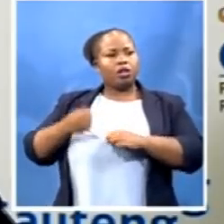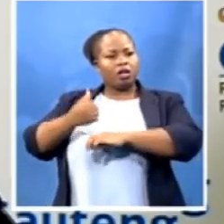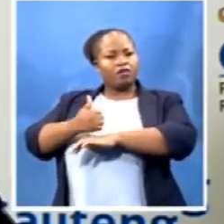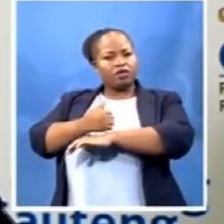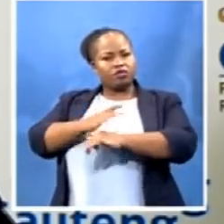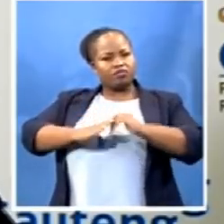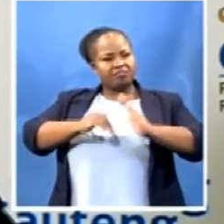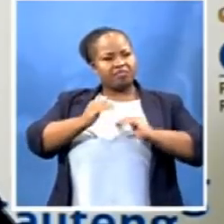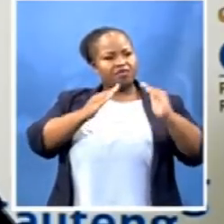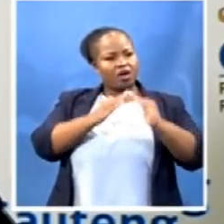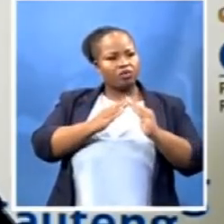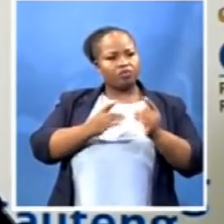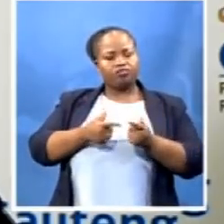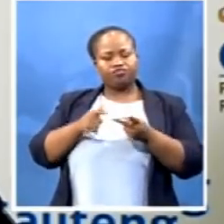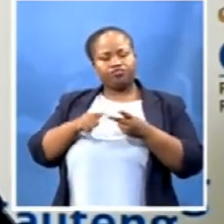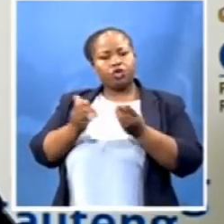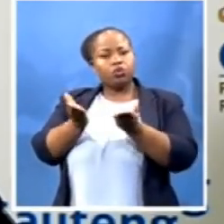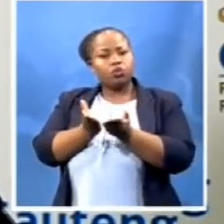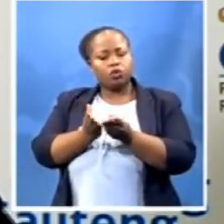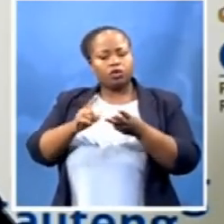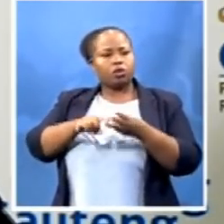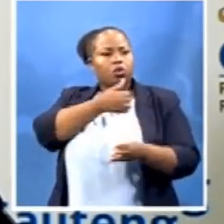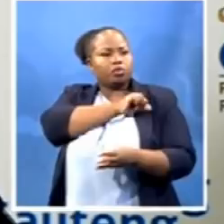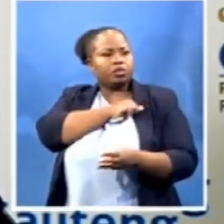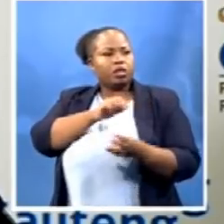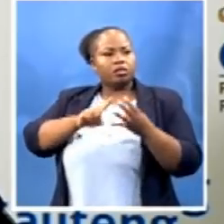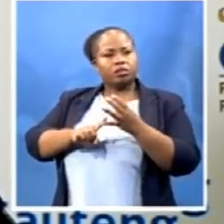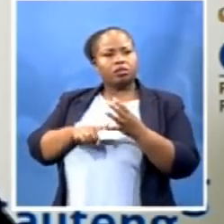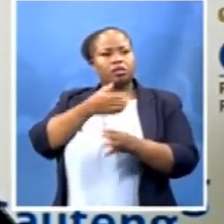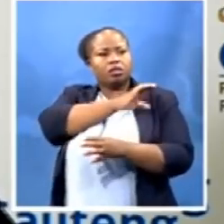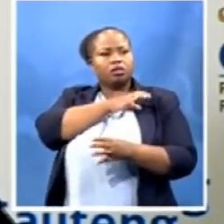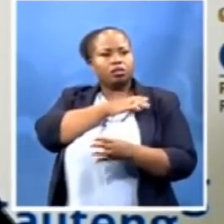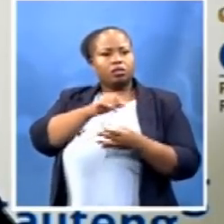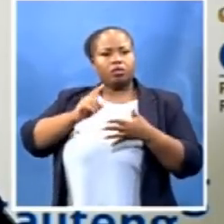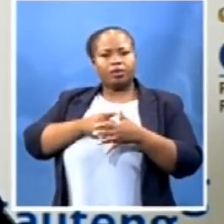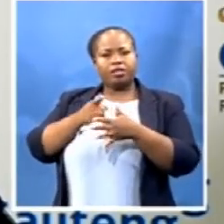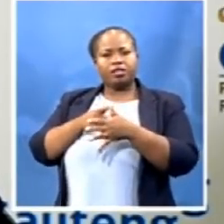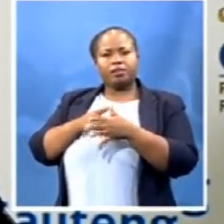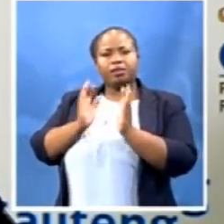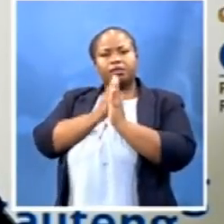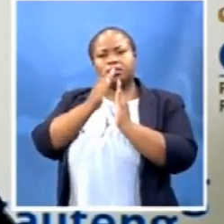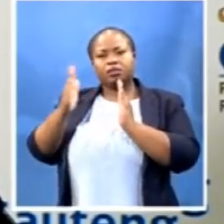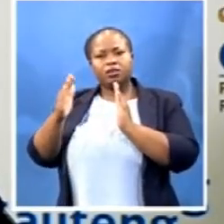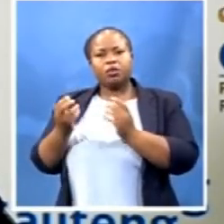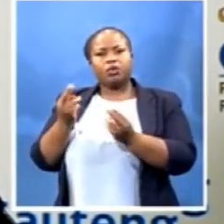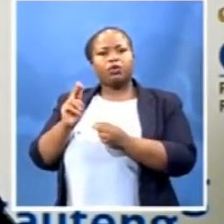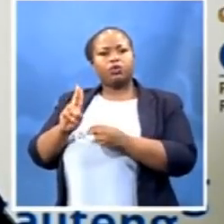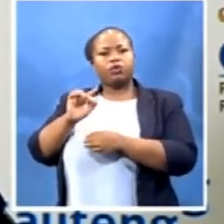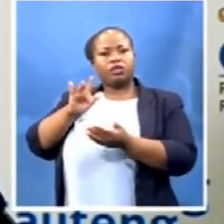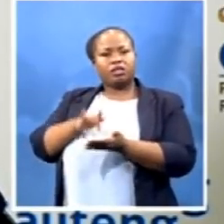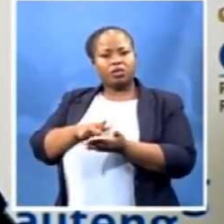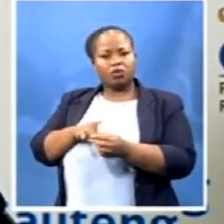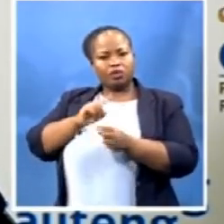schools, hospitals or clinics, libraries, youth centers, etc., which is the responsibility of the provincial